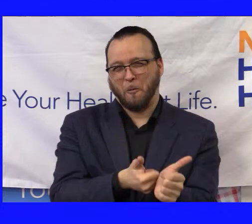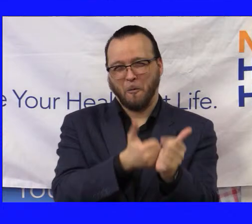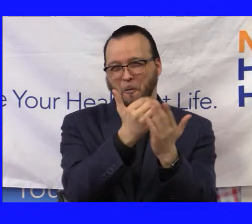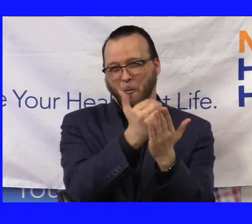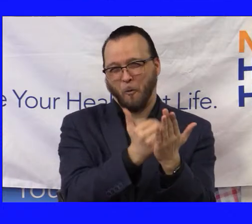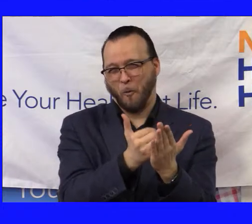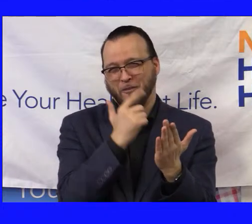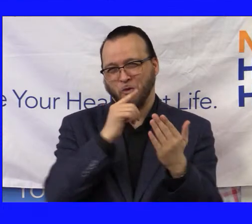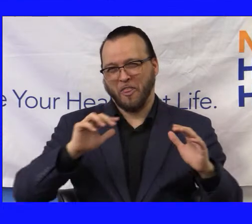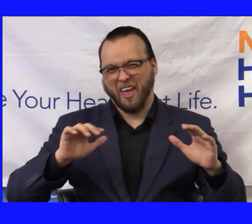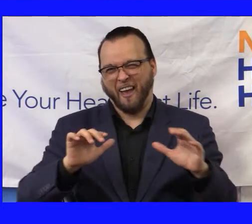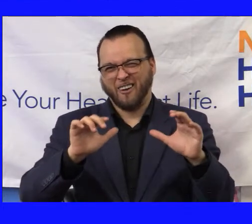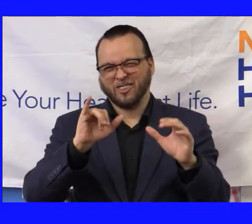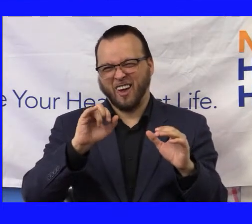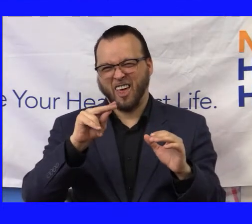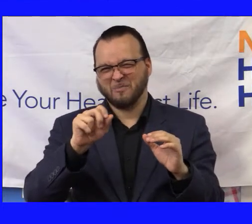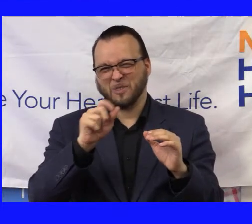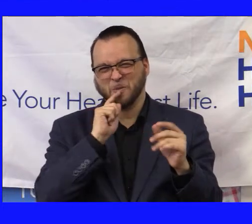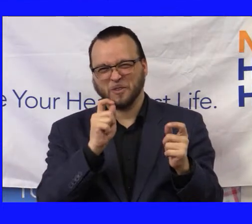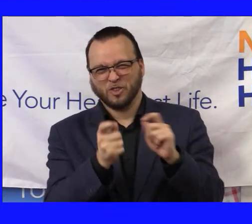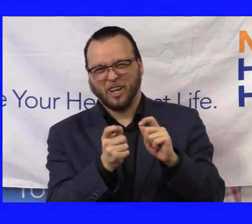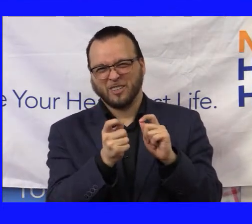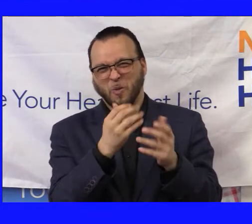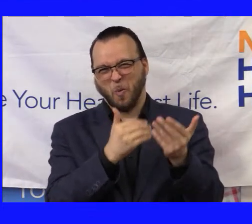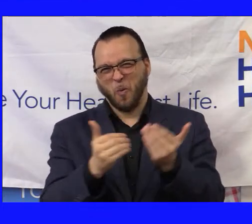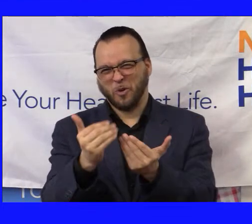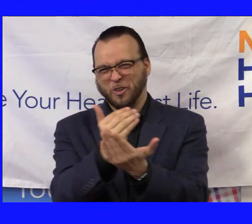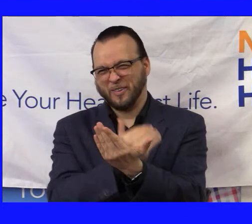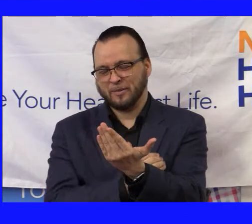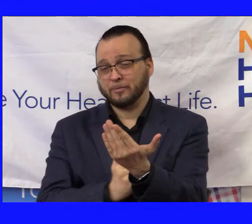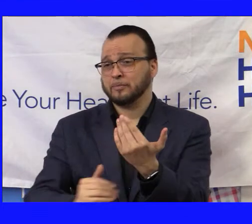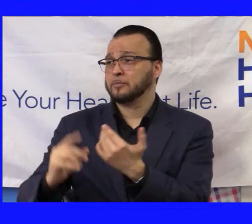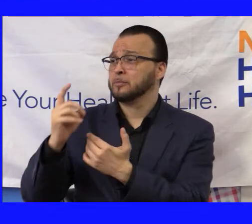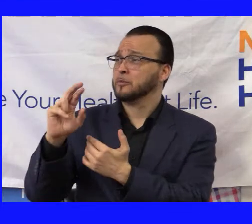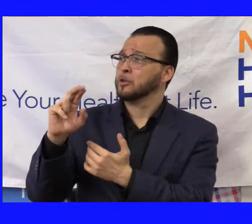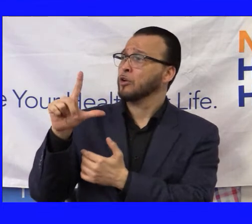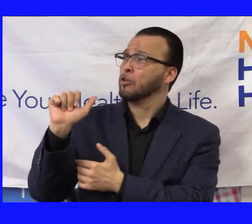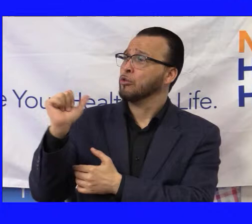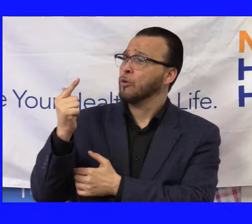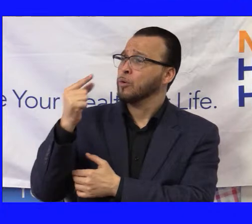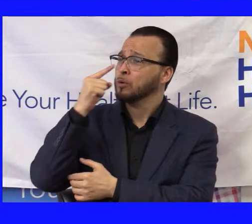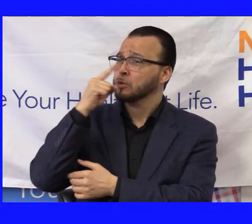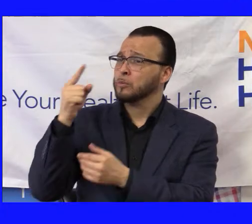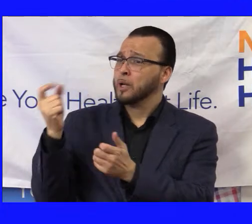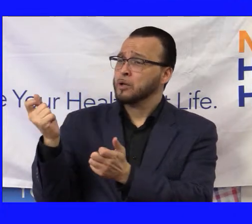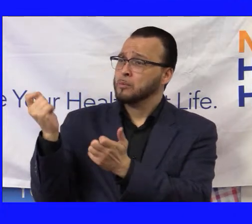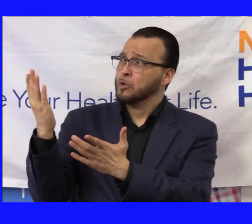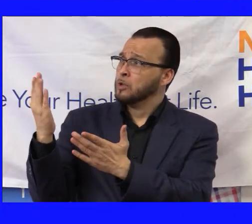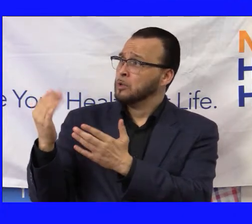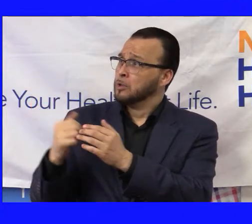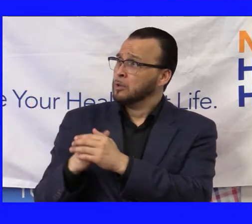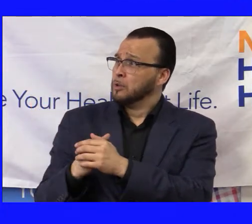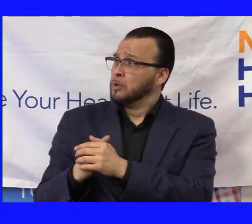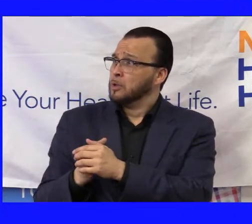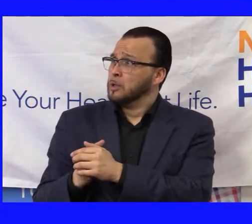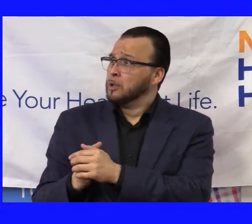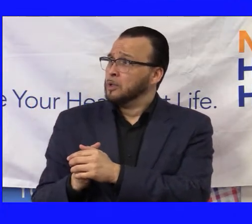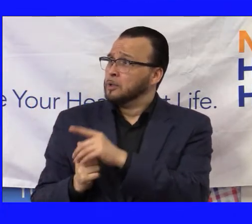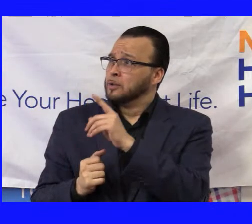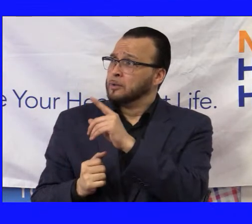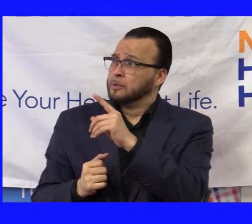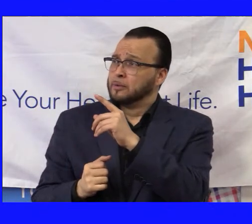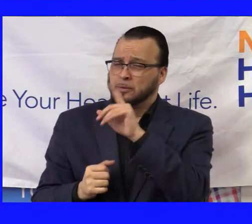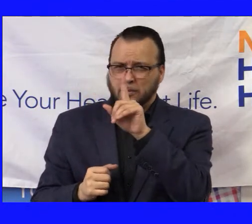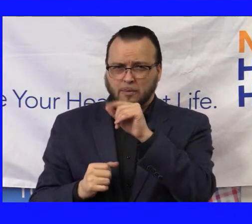action items. And Dr. Long, if you can bring up the item on the